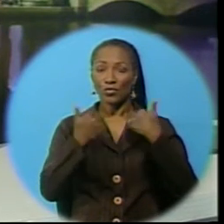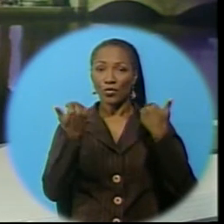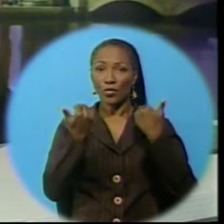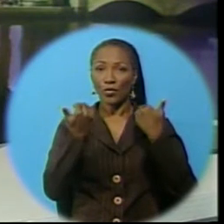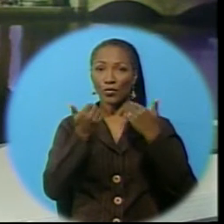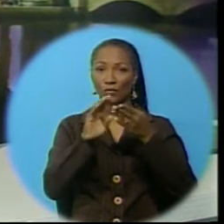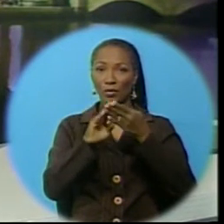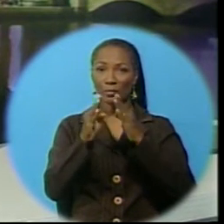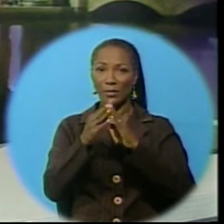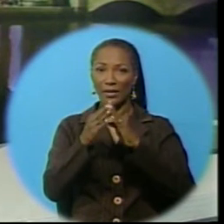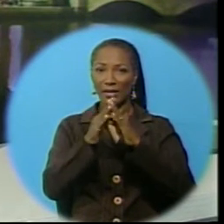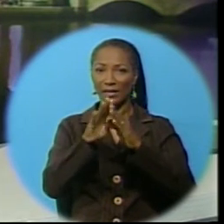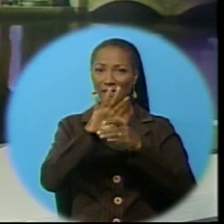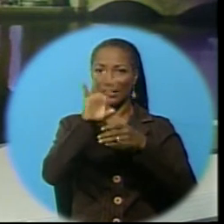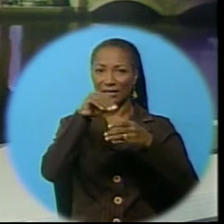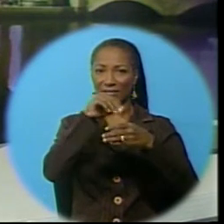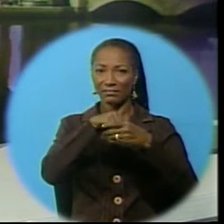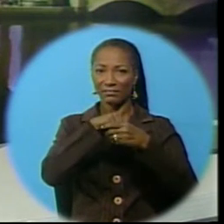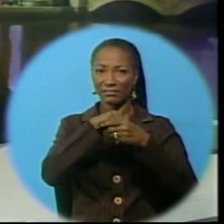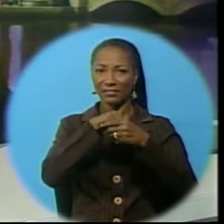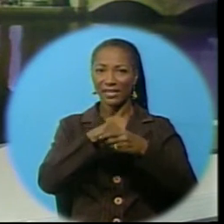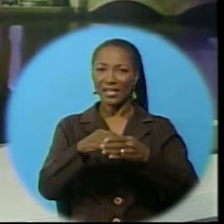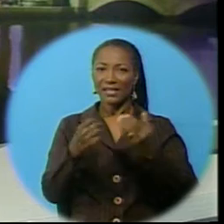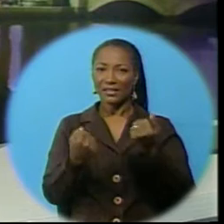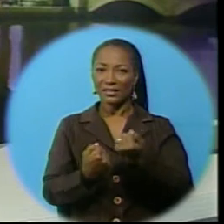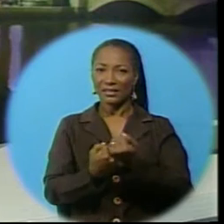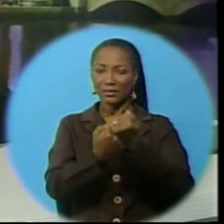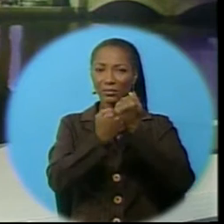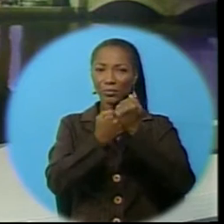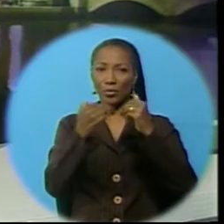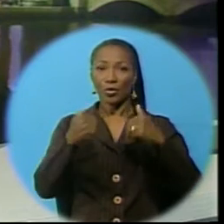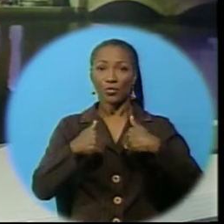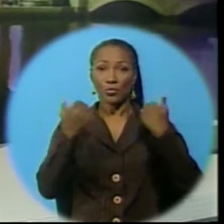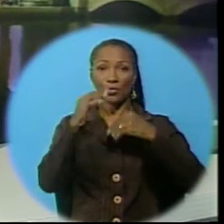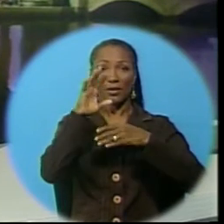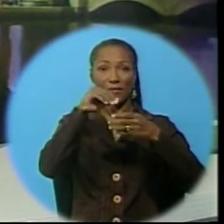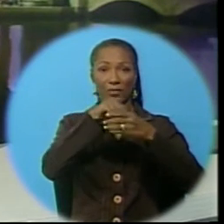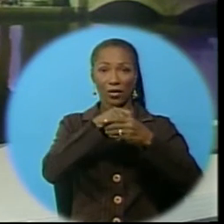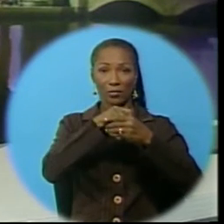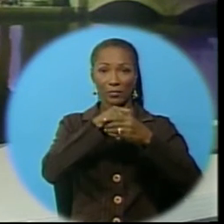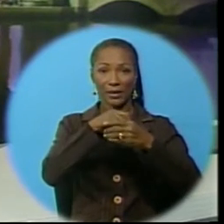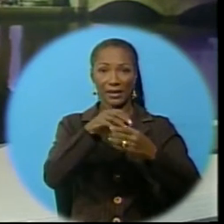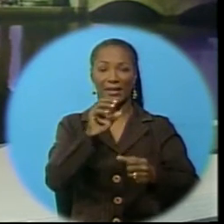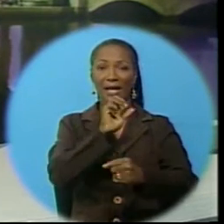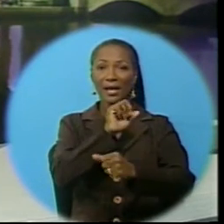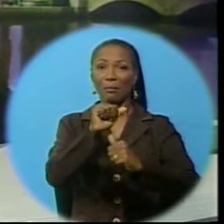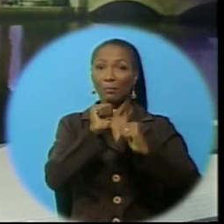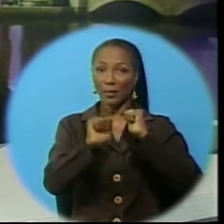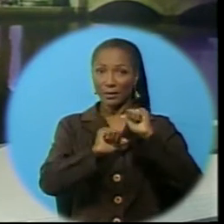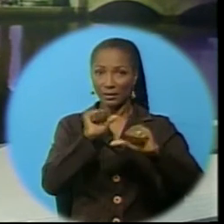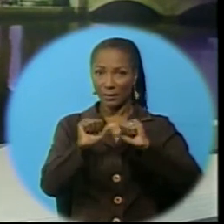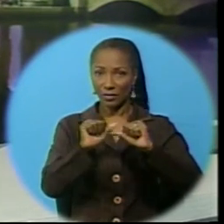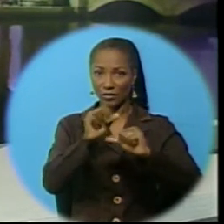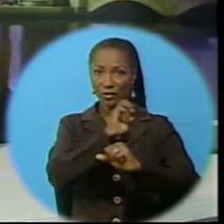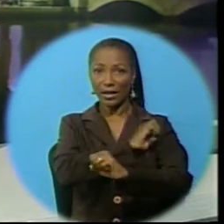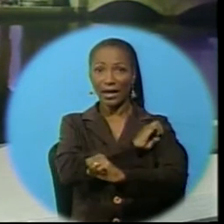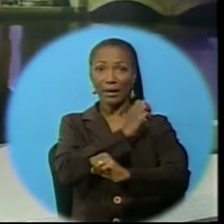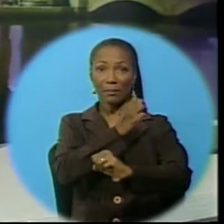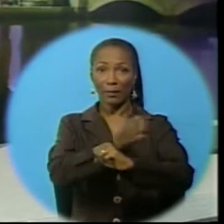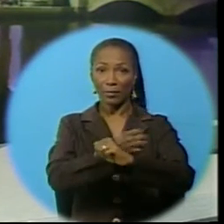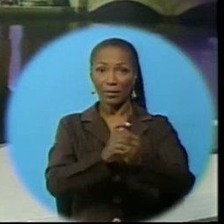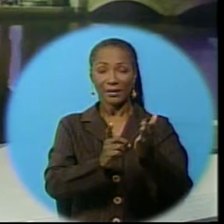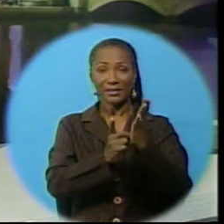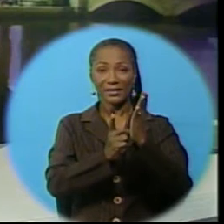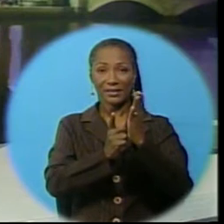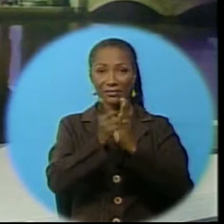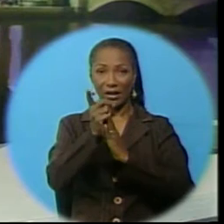The campaign of the day is geared towards the promotion of youth involvement, participation and empowerment as it relates to the development of stronger